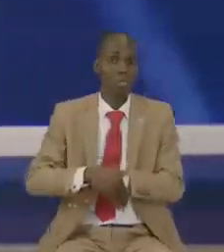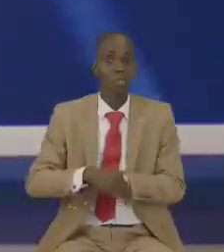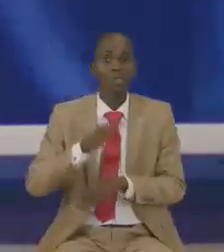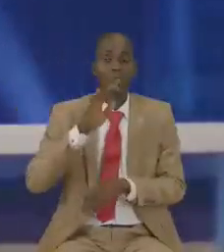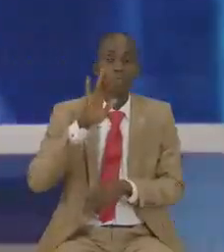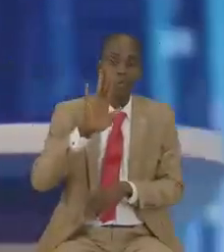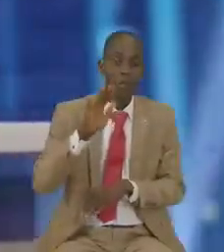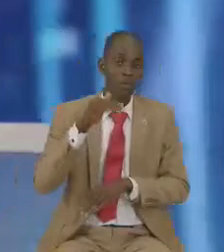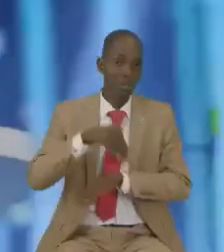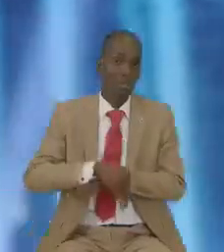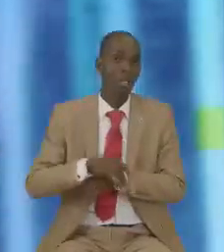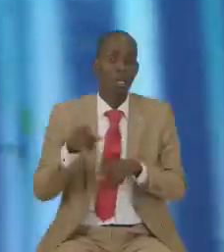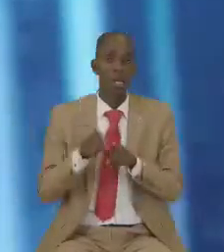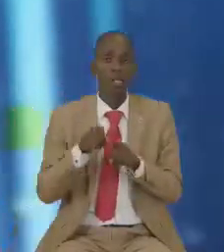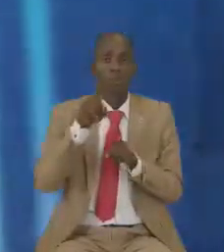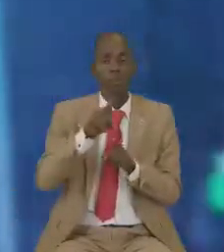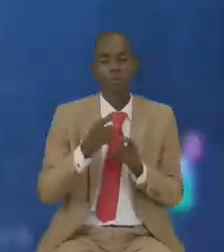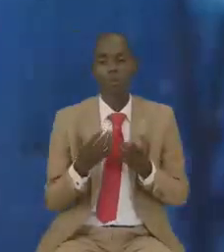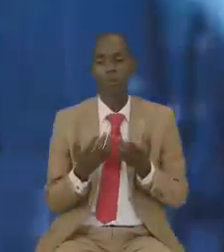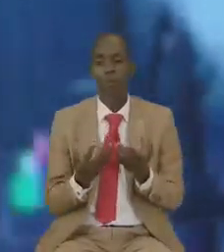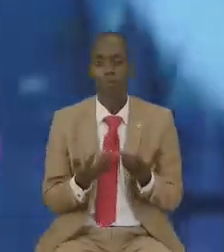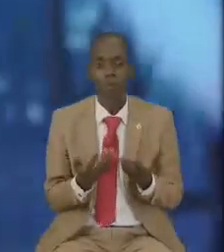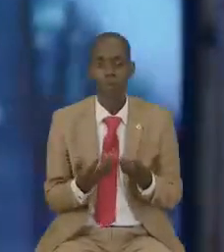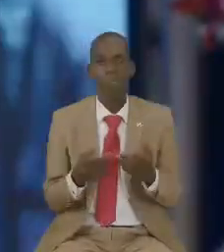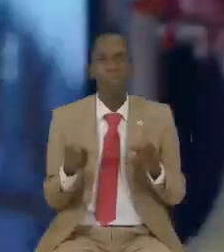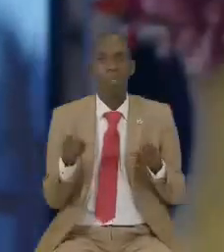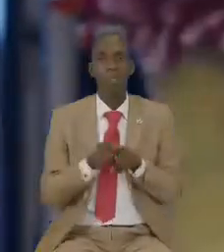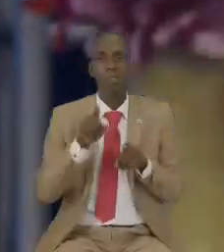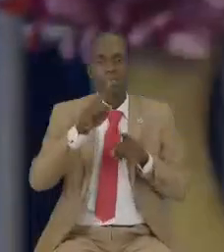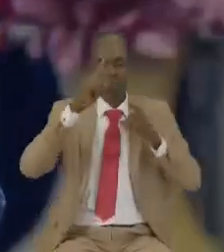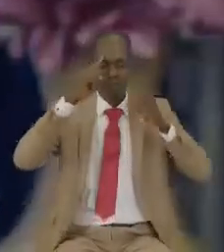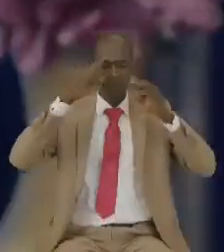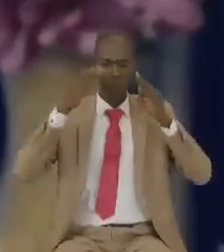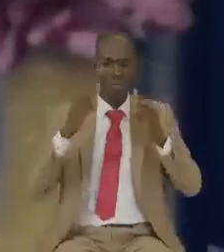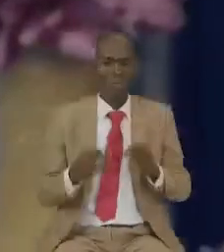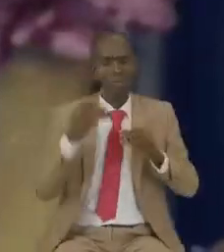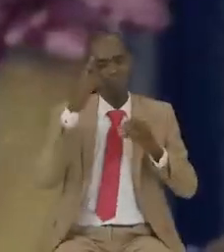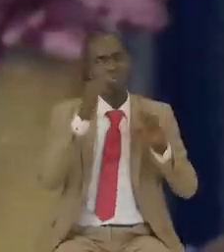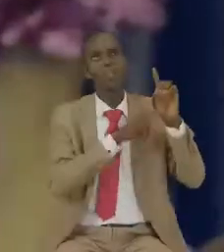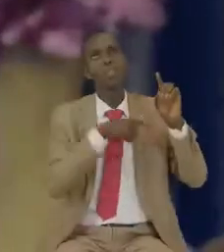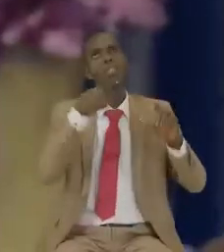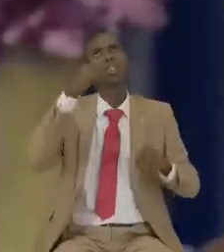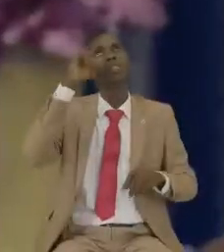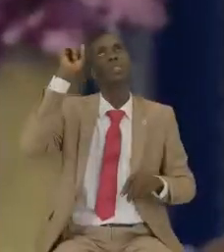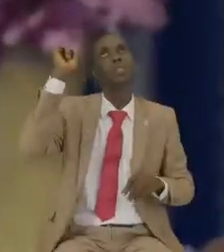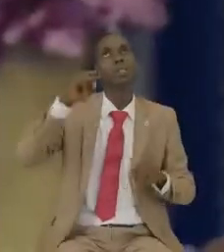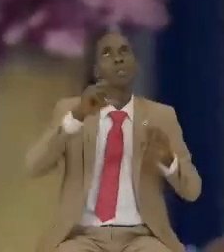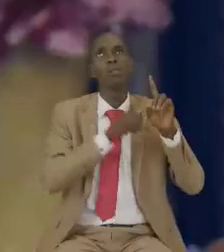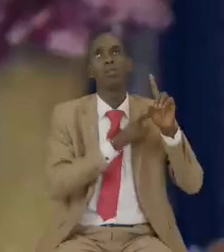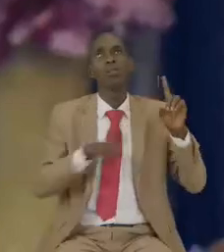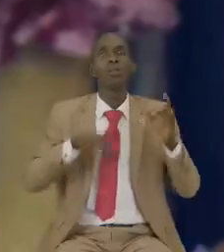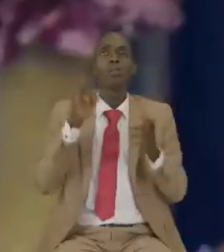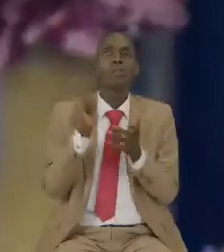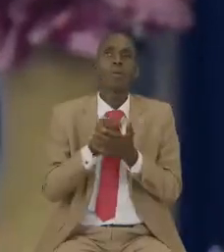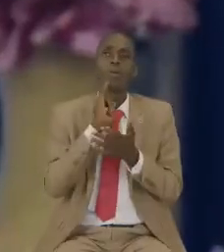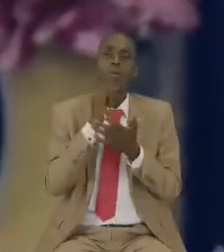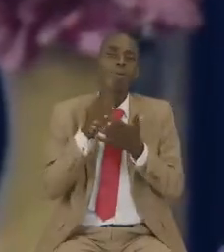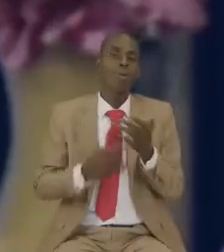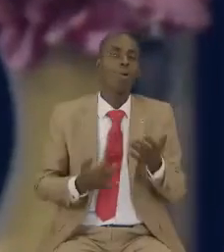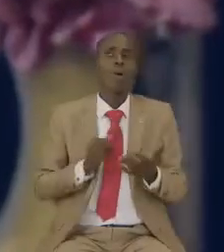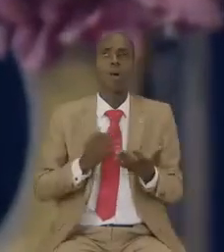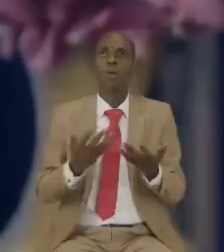you desire, and as you decide for the Lord, and say, yes, Lord, that's what I want. That's why